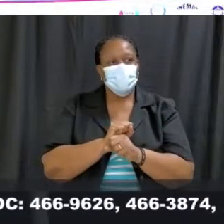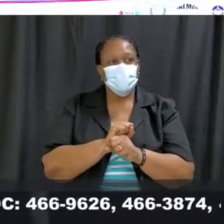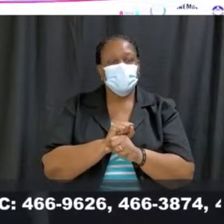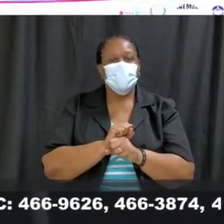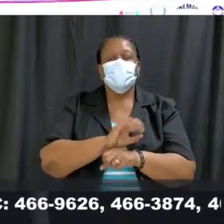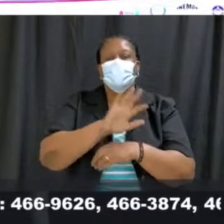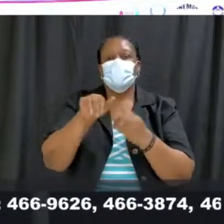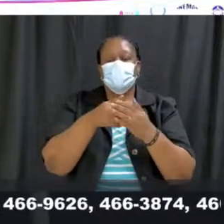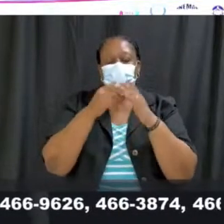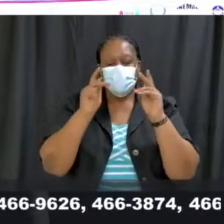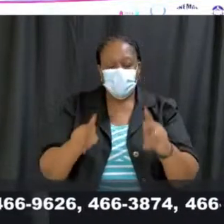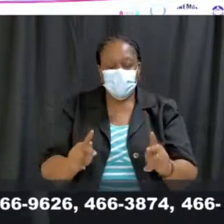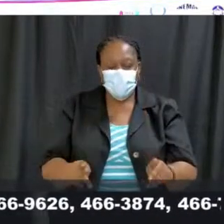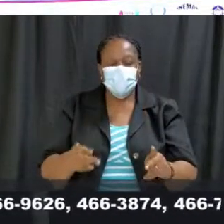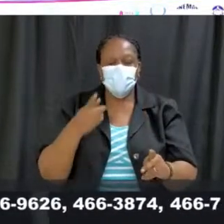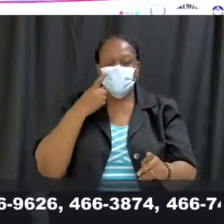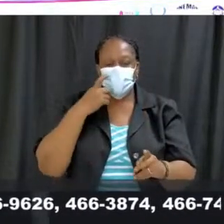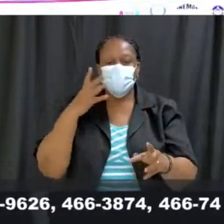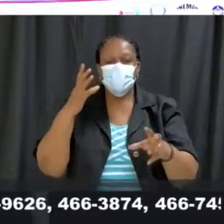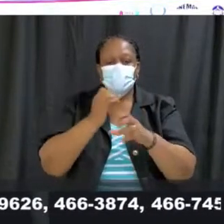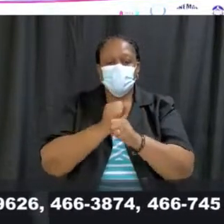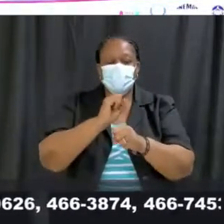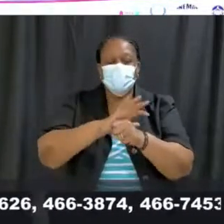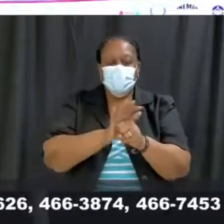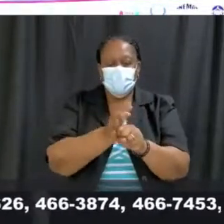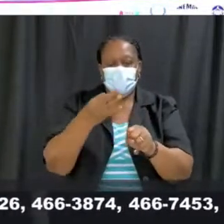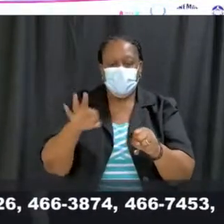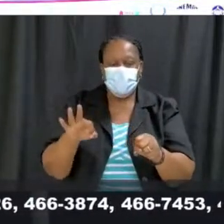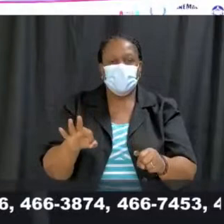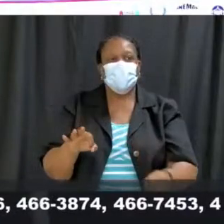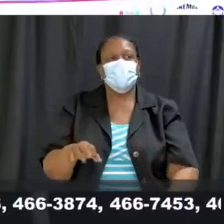August 30. As I said before,